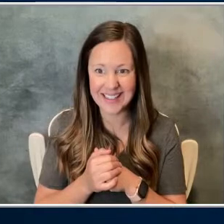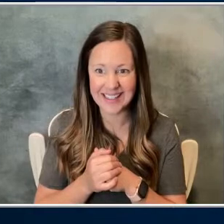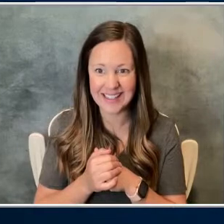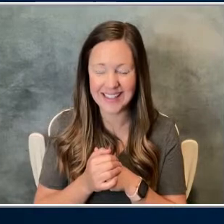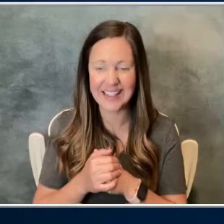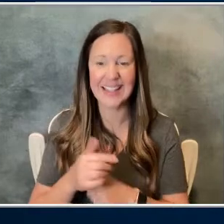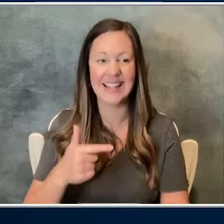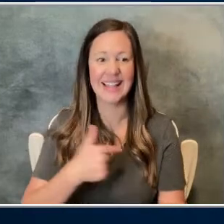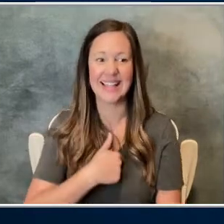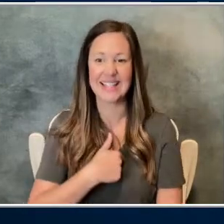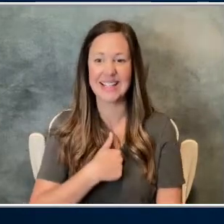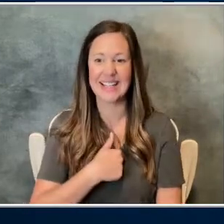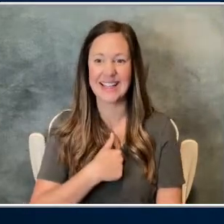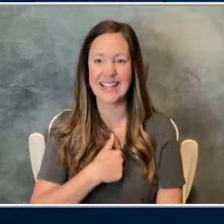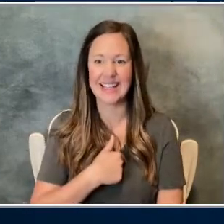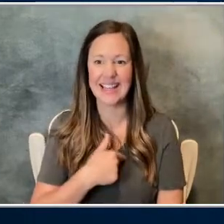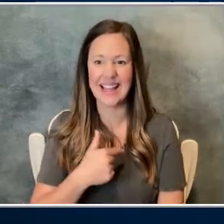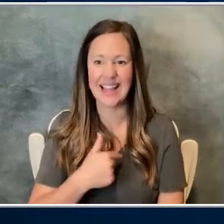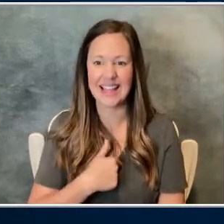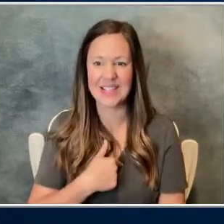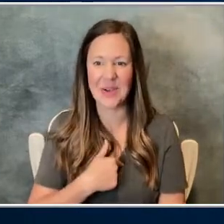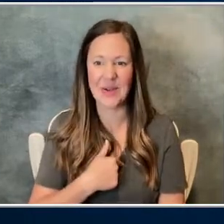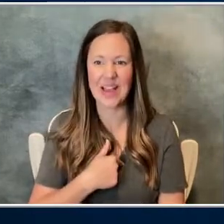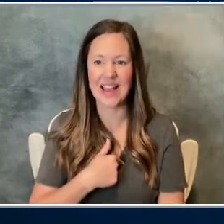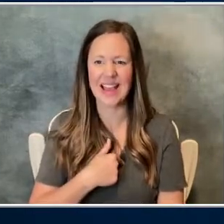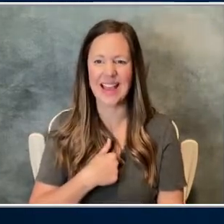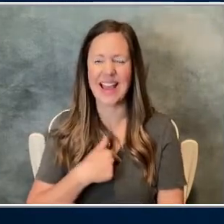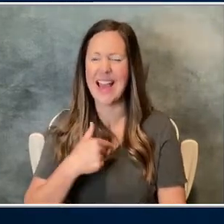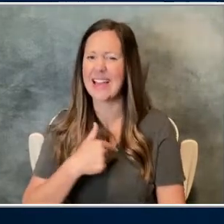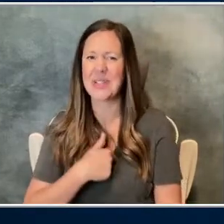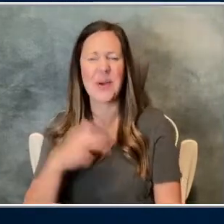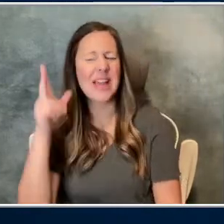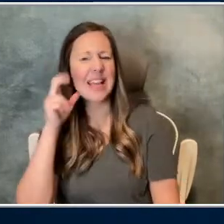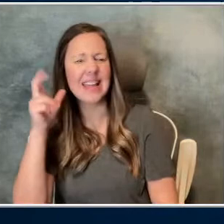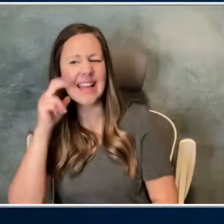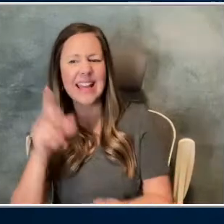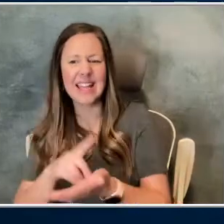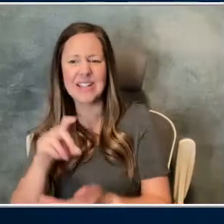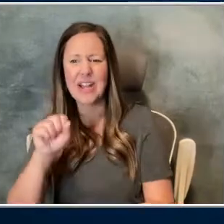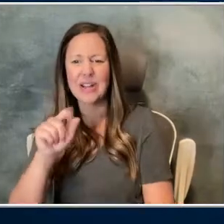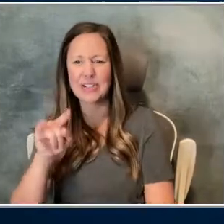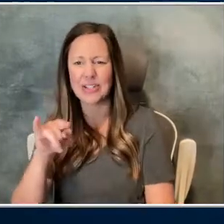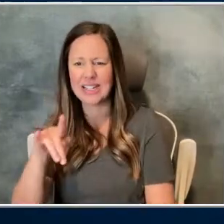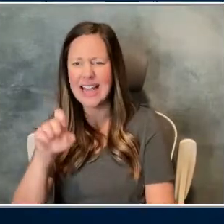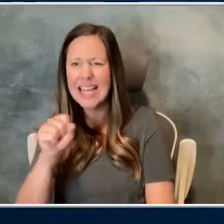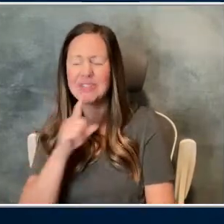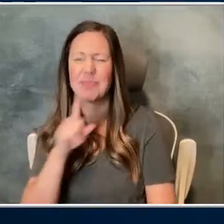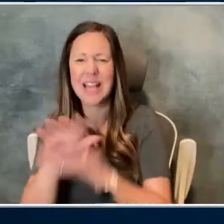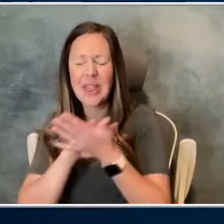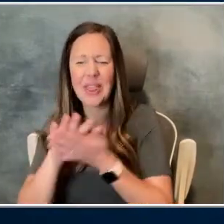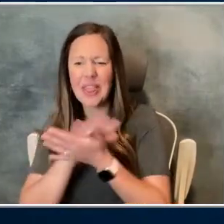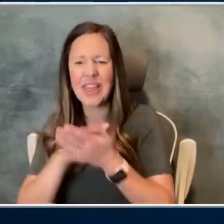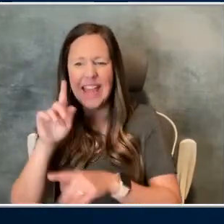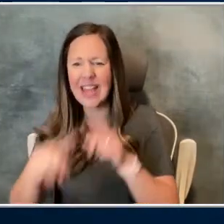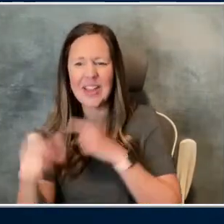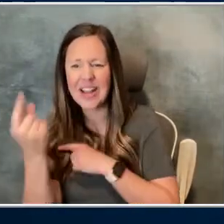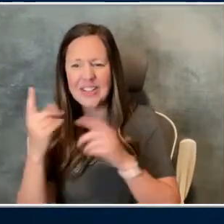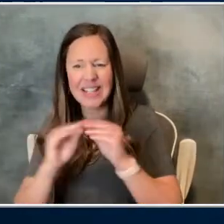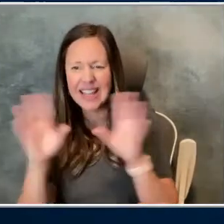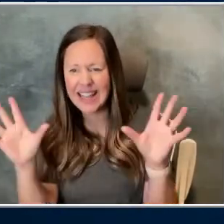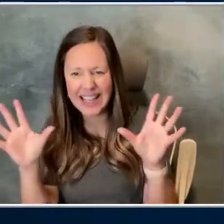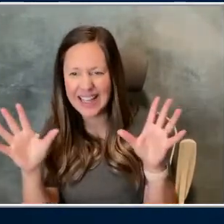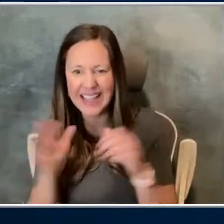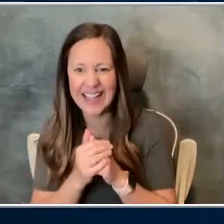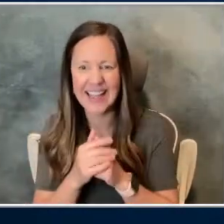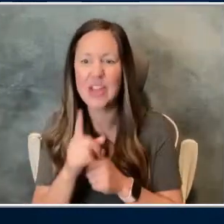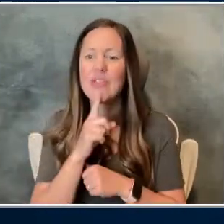You didn't get that, did you? I could hear what Dr. Stites just said, but he's so excited. It's all muffled. I said I'm ready to go if he needs me. Say something about